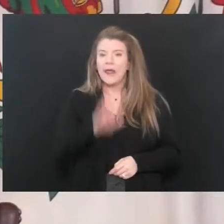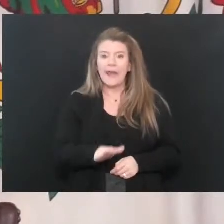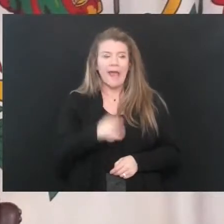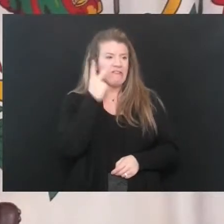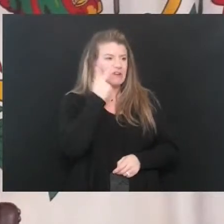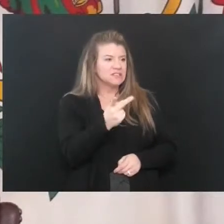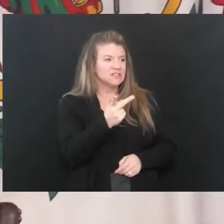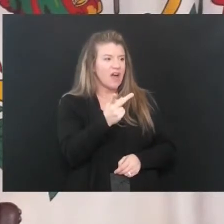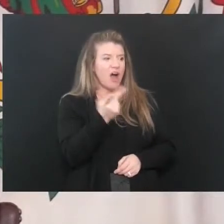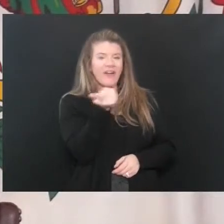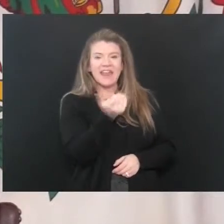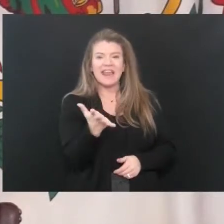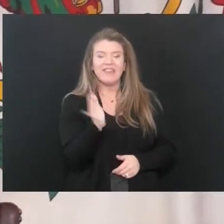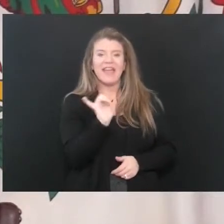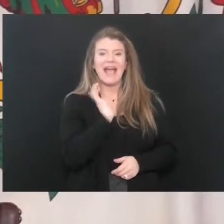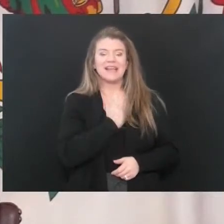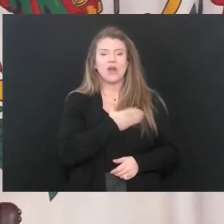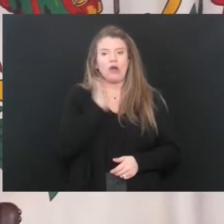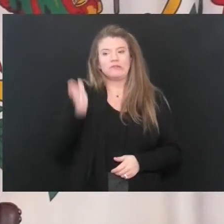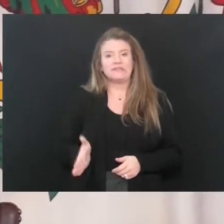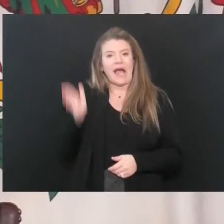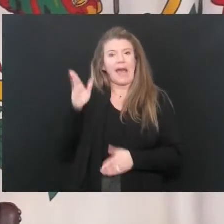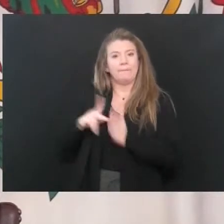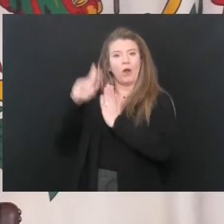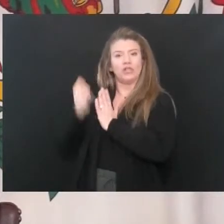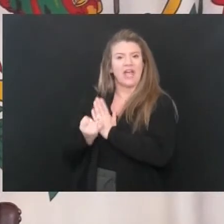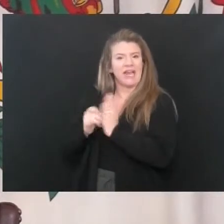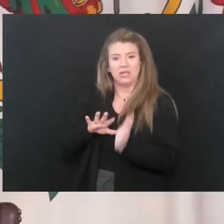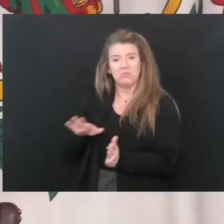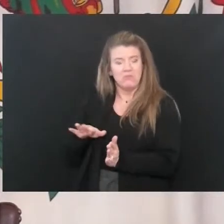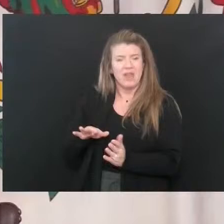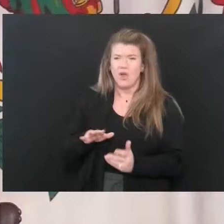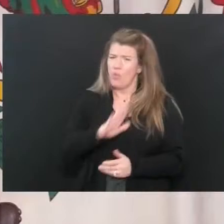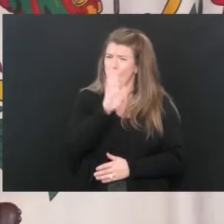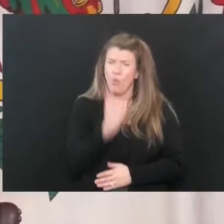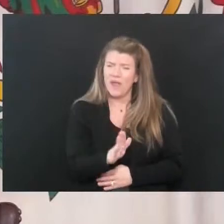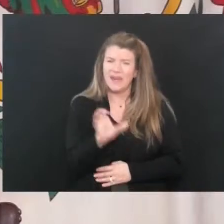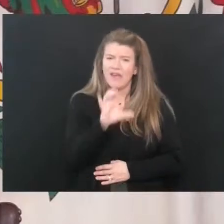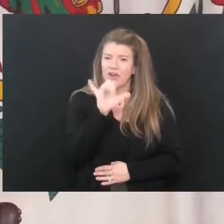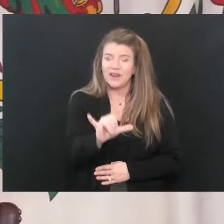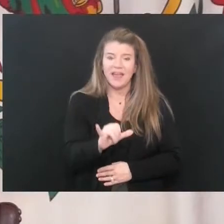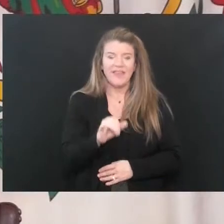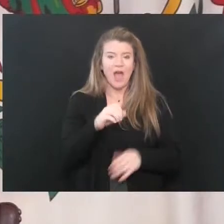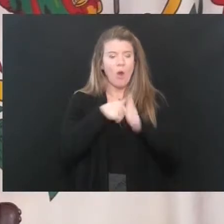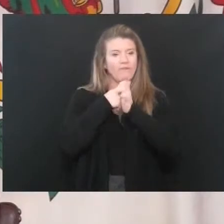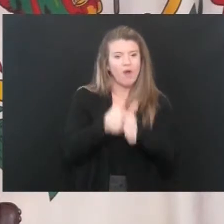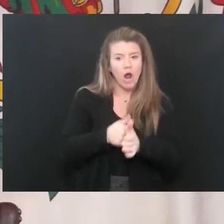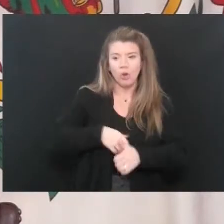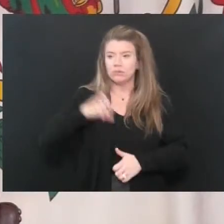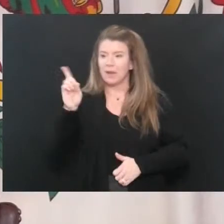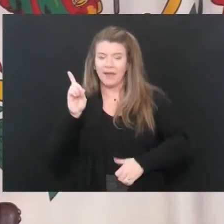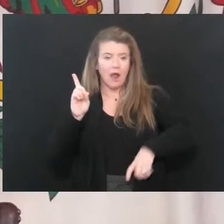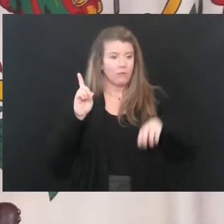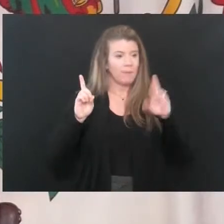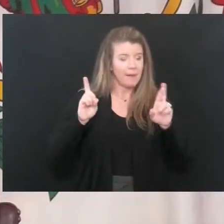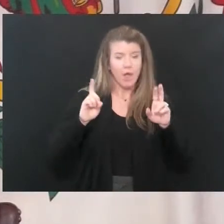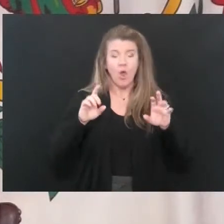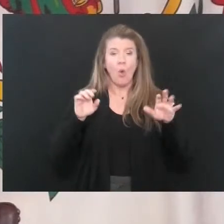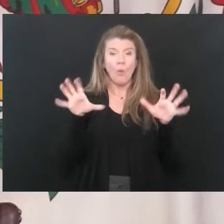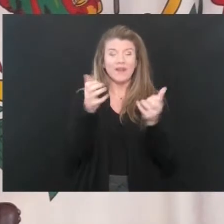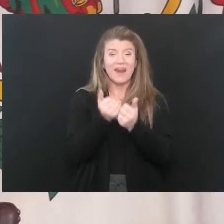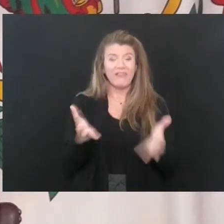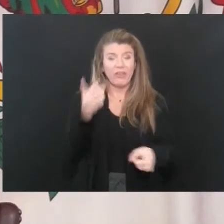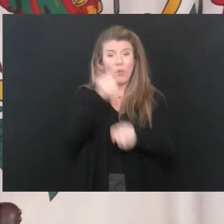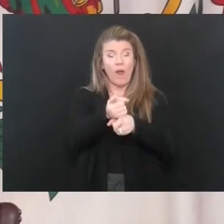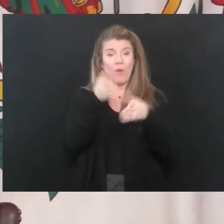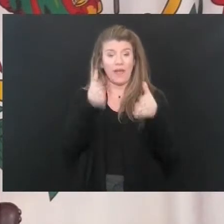from a pet project. We've never looked at anything from the side of Democrat and Republican. We've done it the right way.